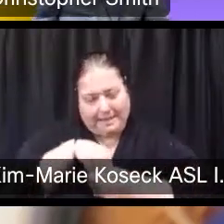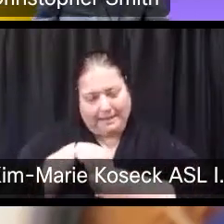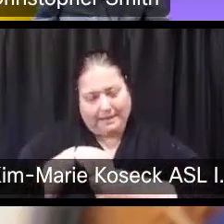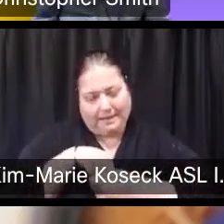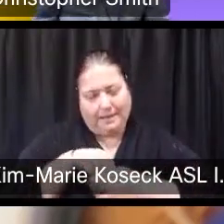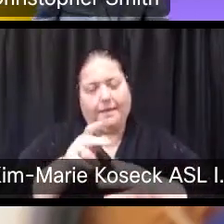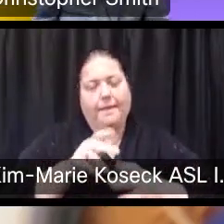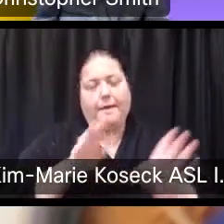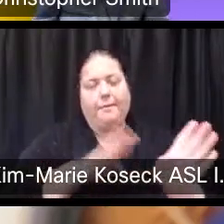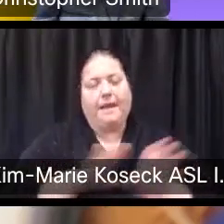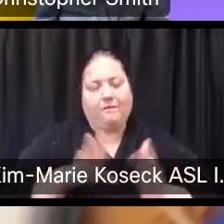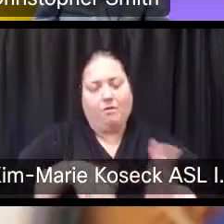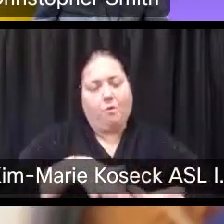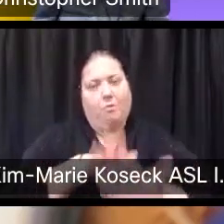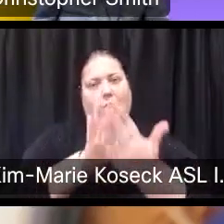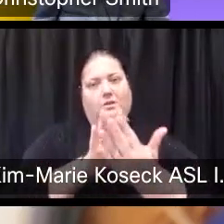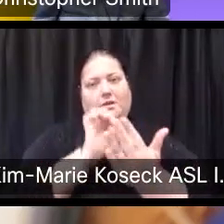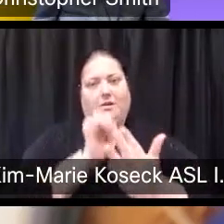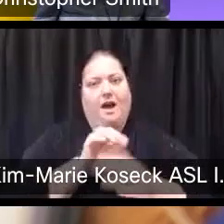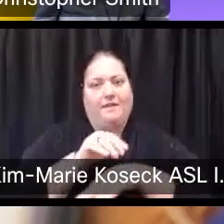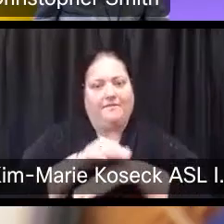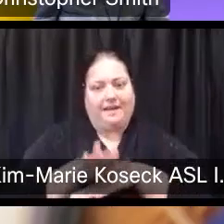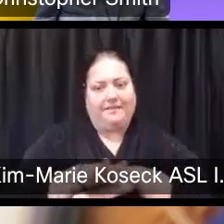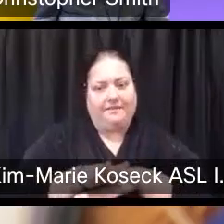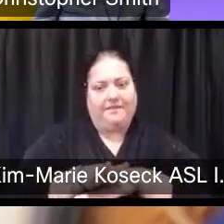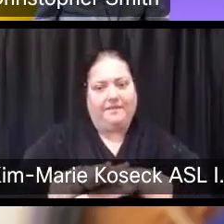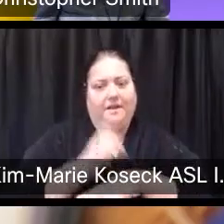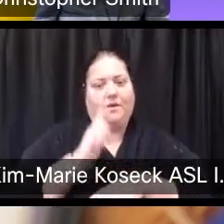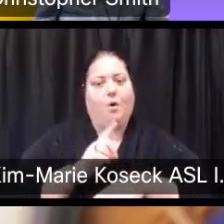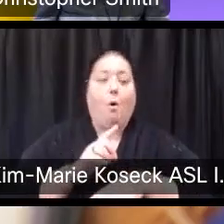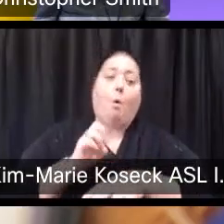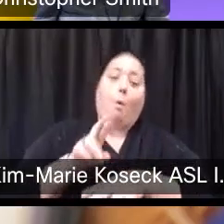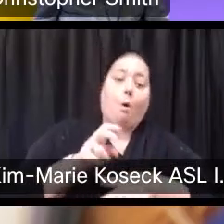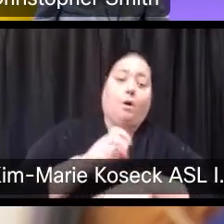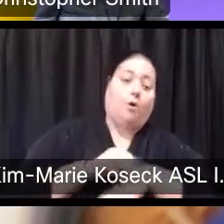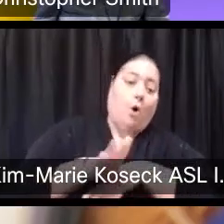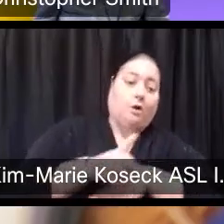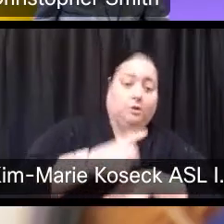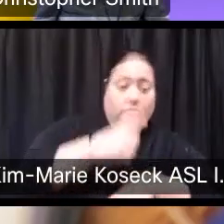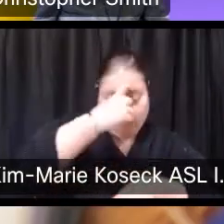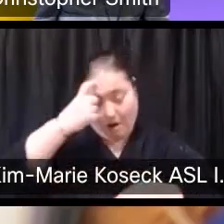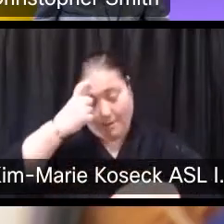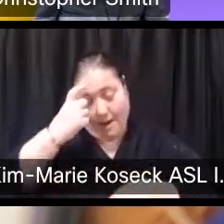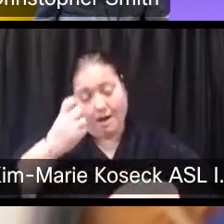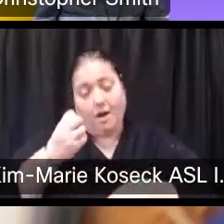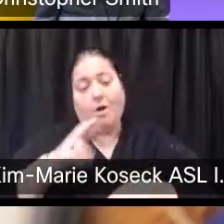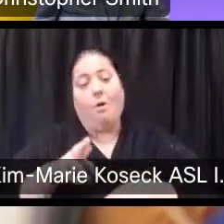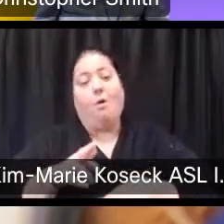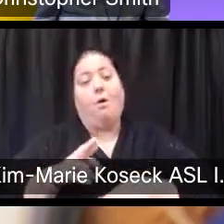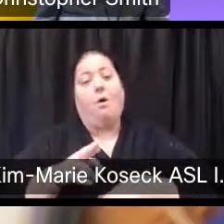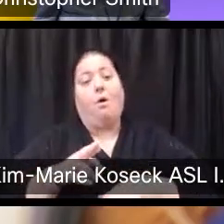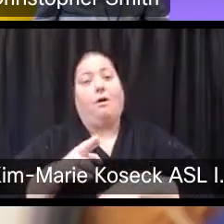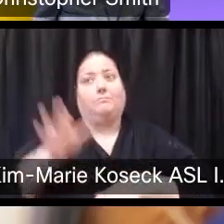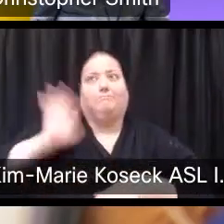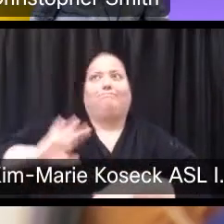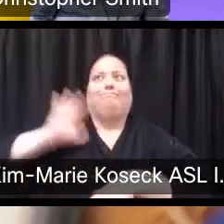of those behavioral approaches are not effective or cause more trauma and or are approaches that have been used in the past. So